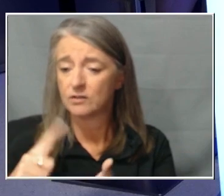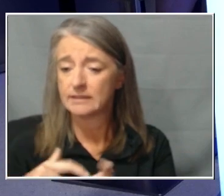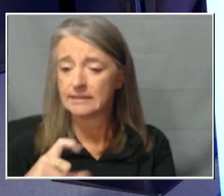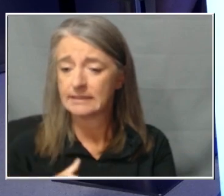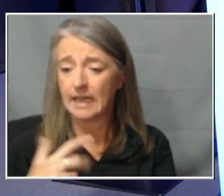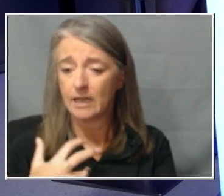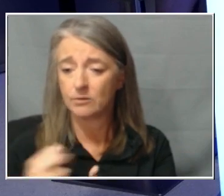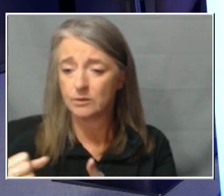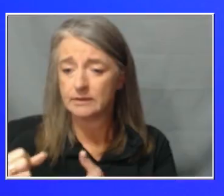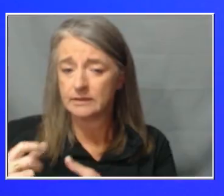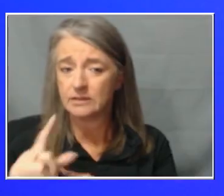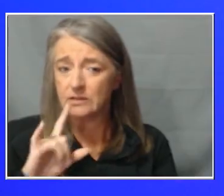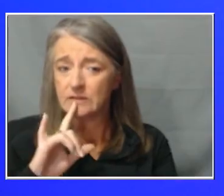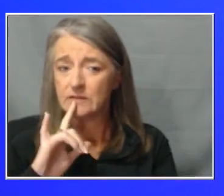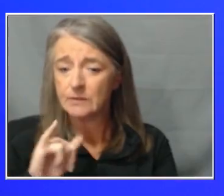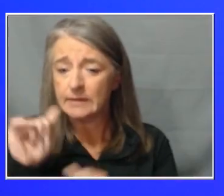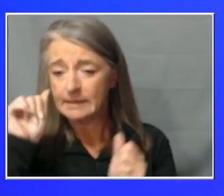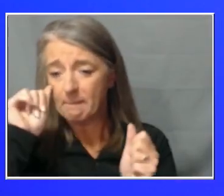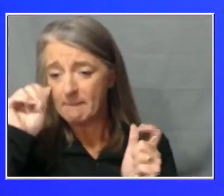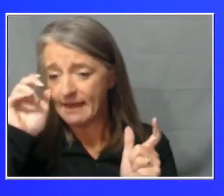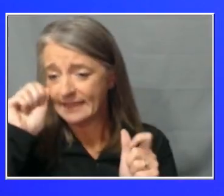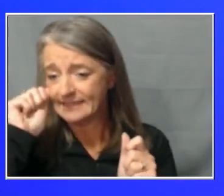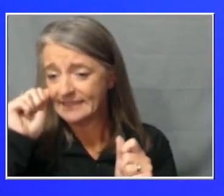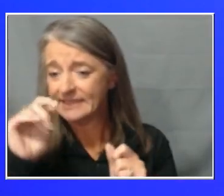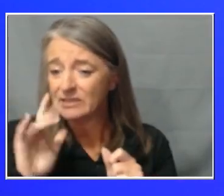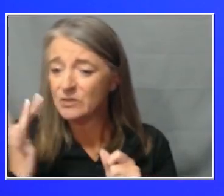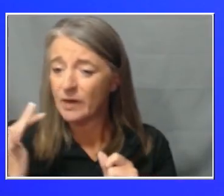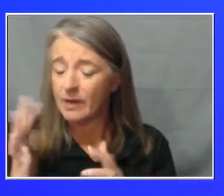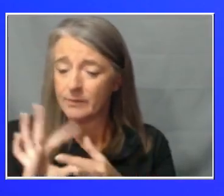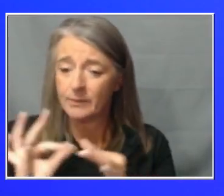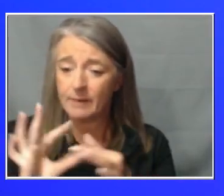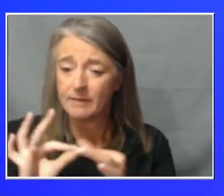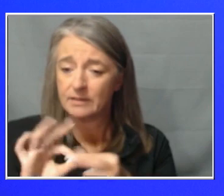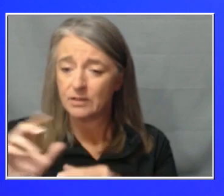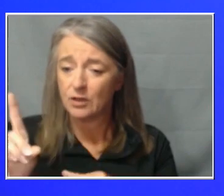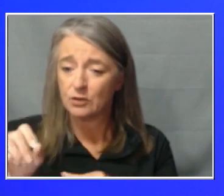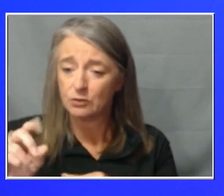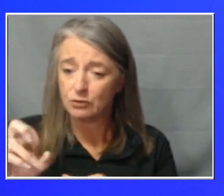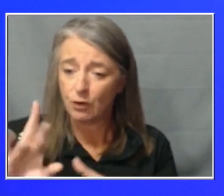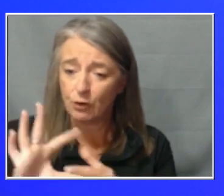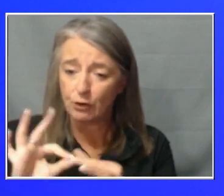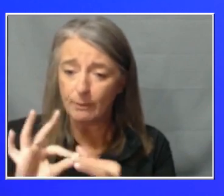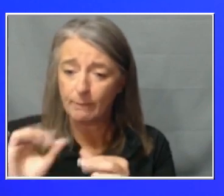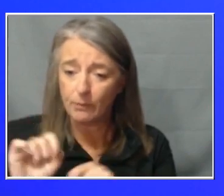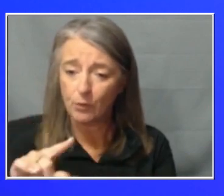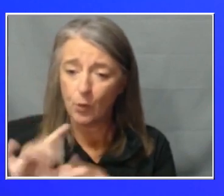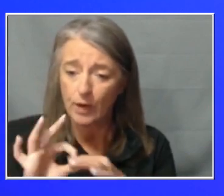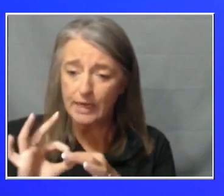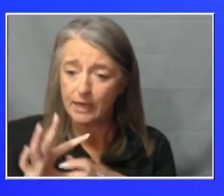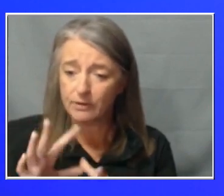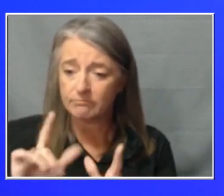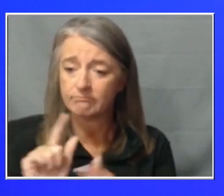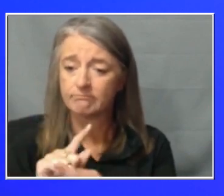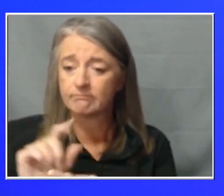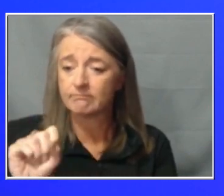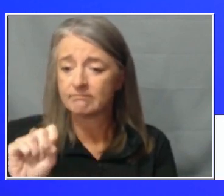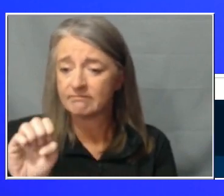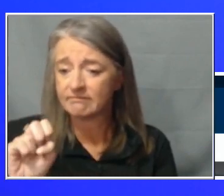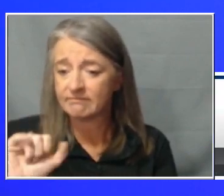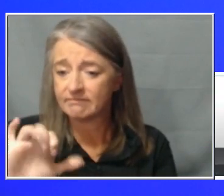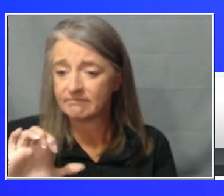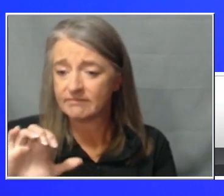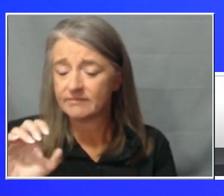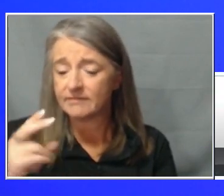was really amazing. So we're messaging our donor coordinator. We're messaging a lot of people when we're meeting with Eric and Heather at each of their